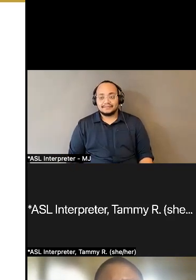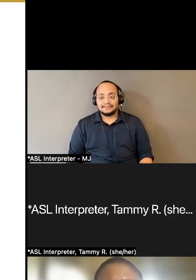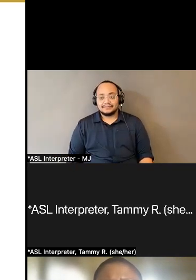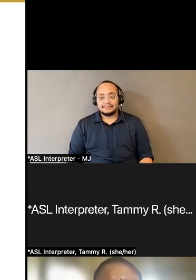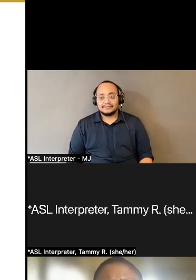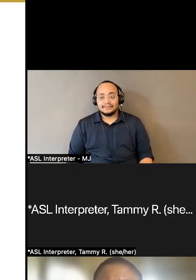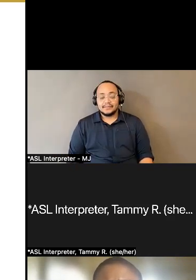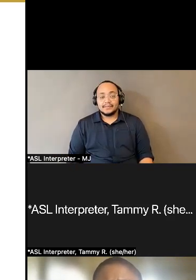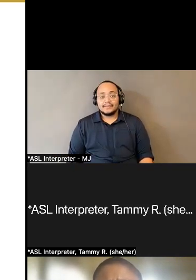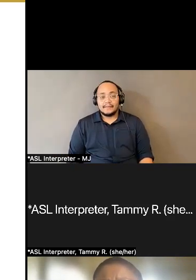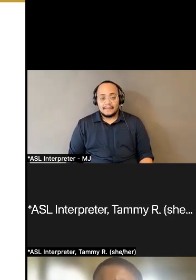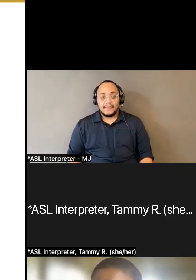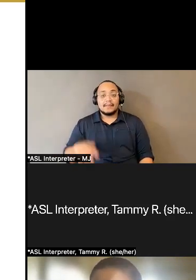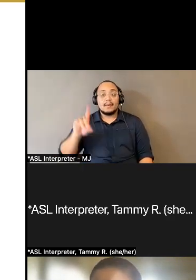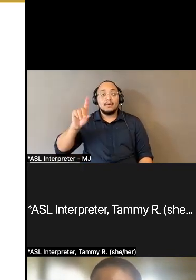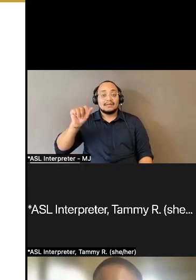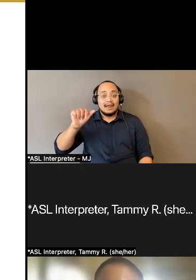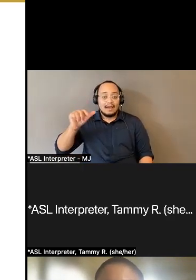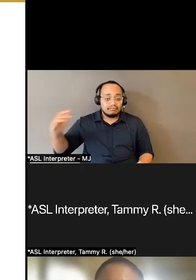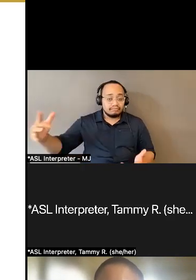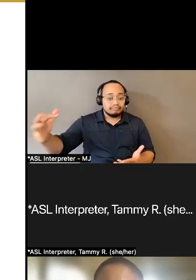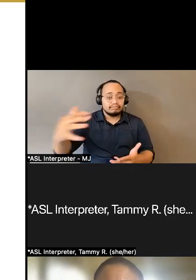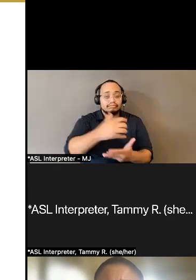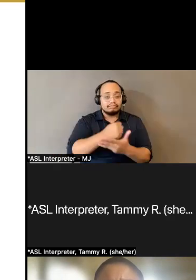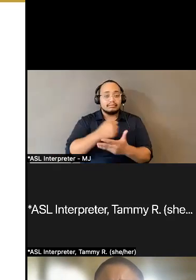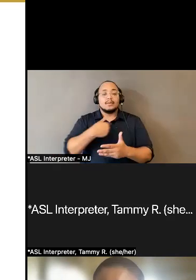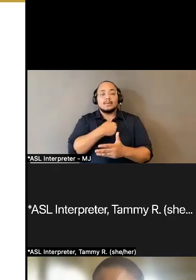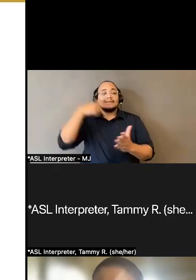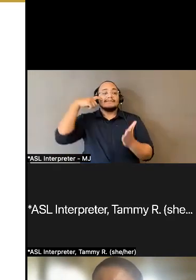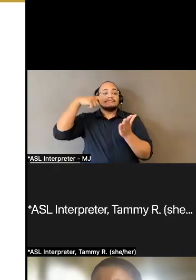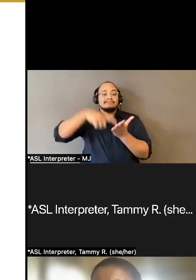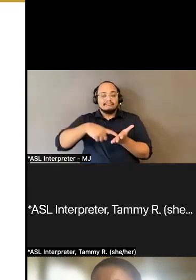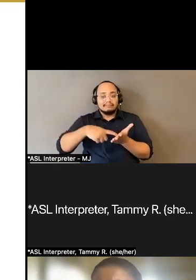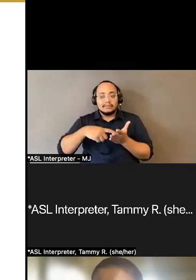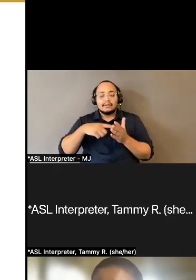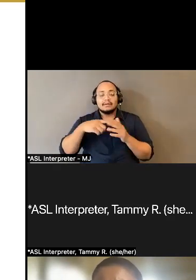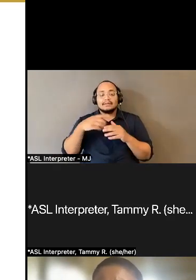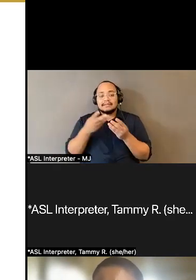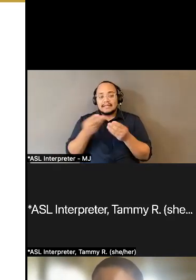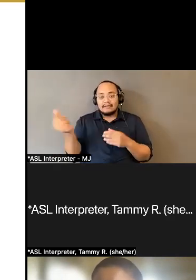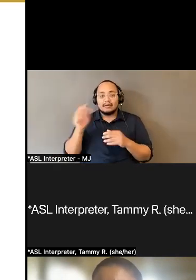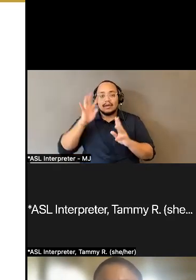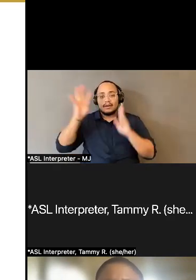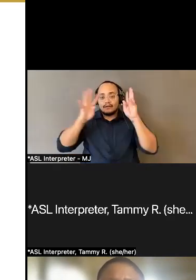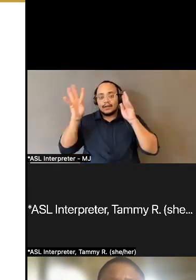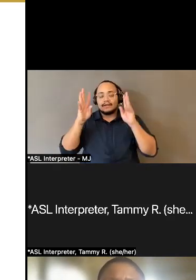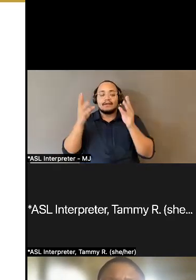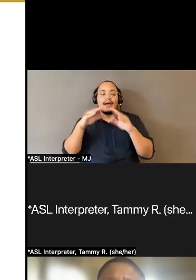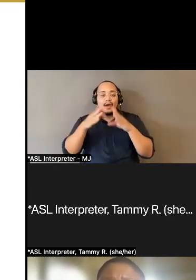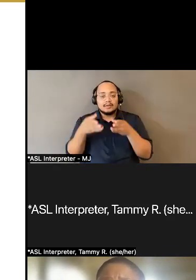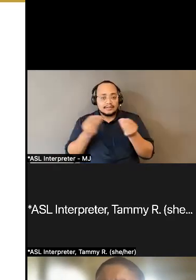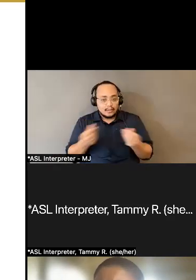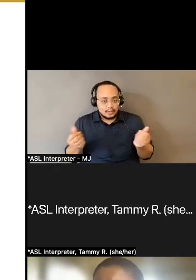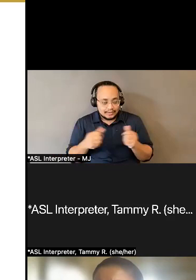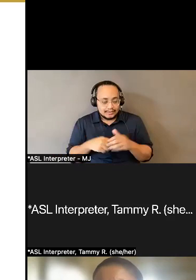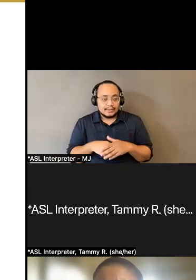So through the data that we collected, we identified several innovative housing solutions. A